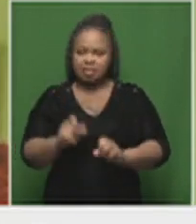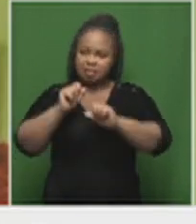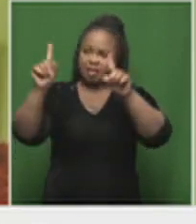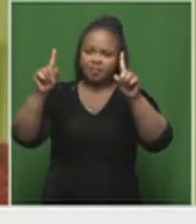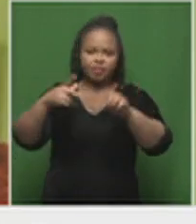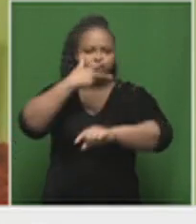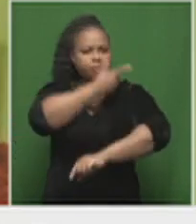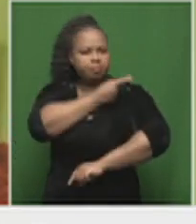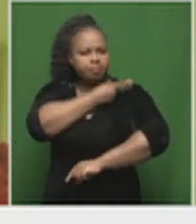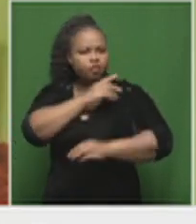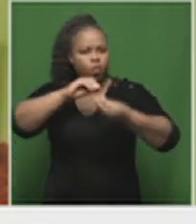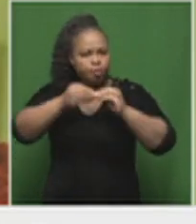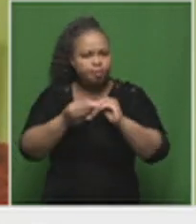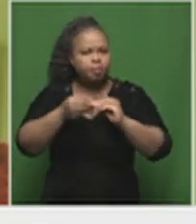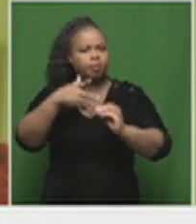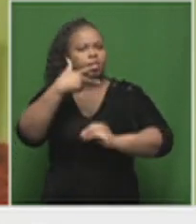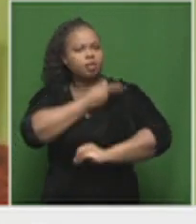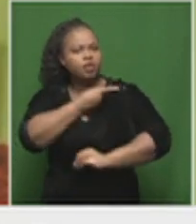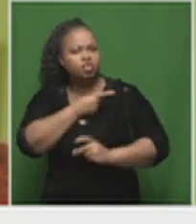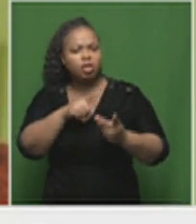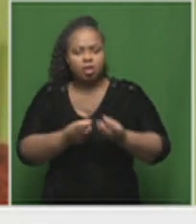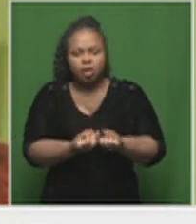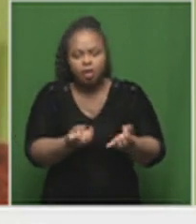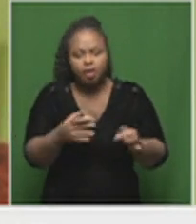vaccine manufacturing and rollout benefits